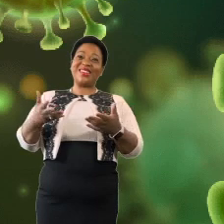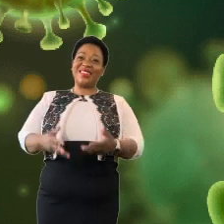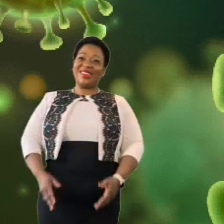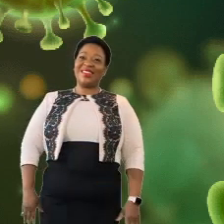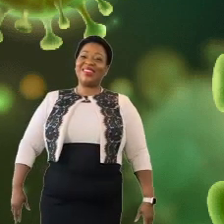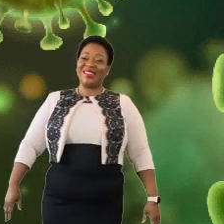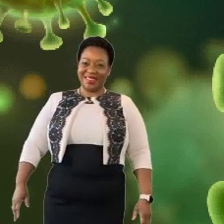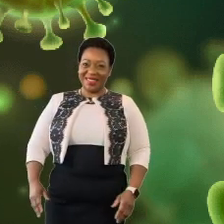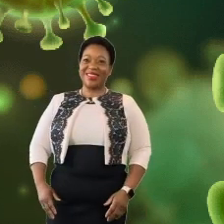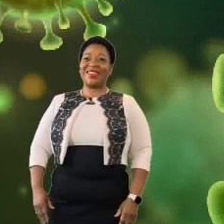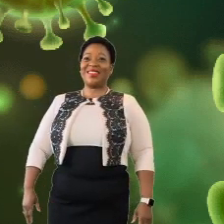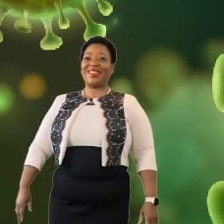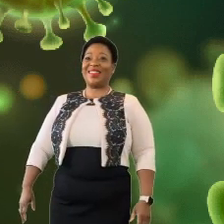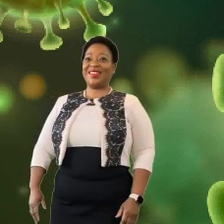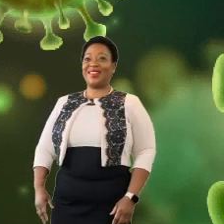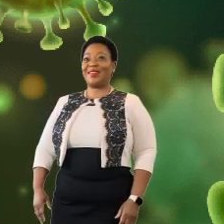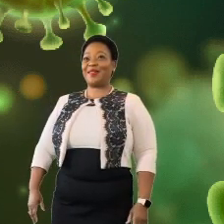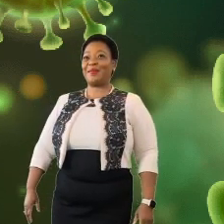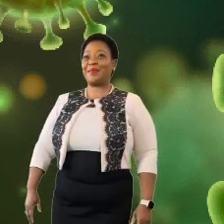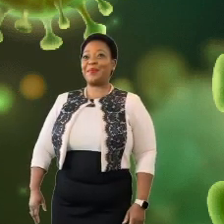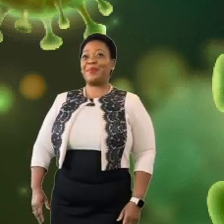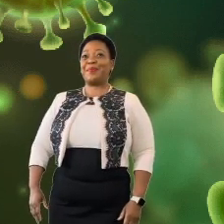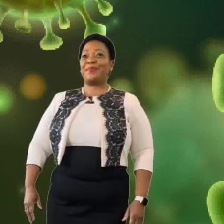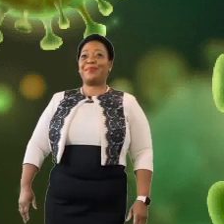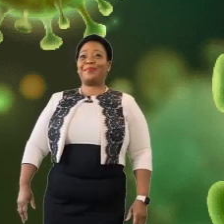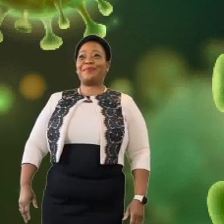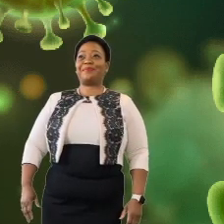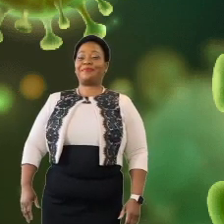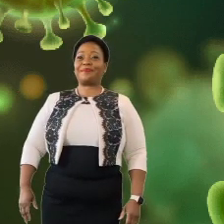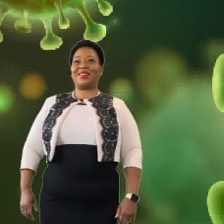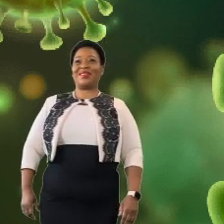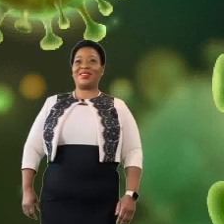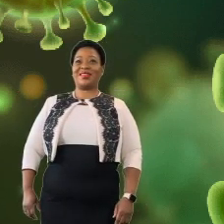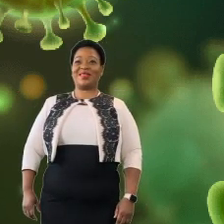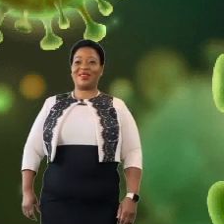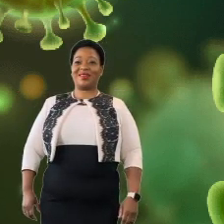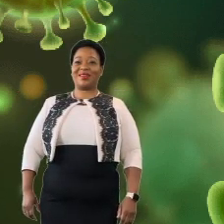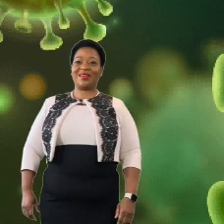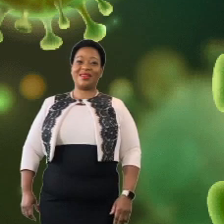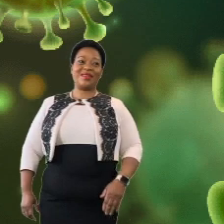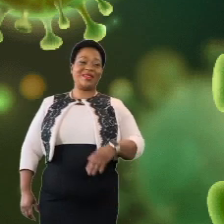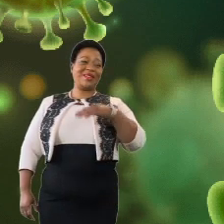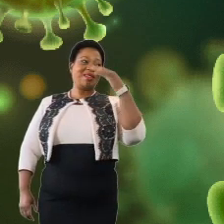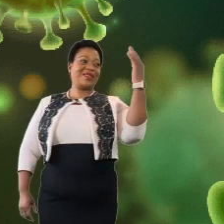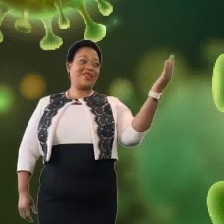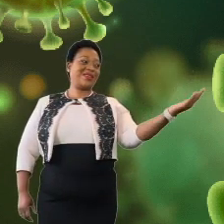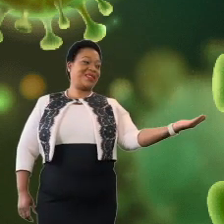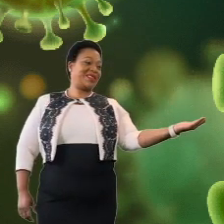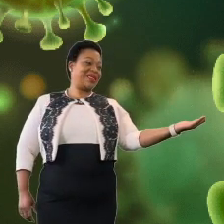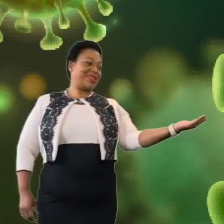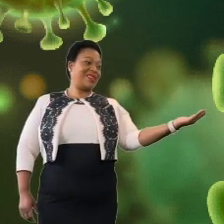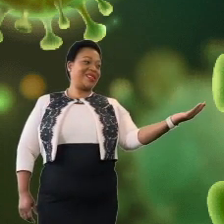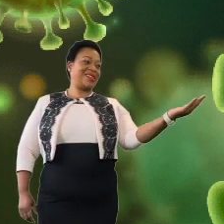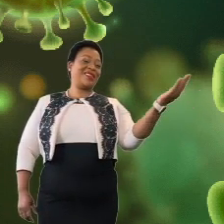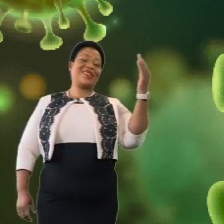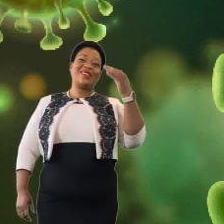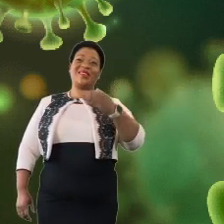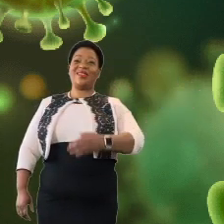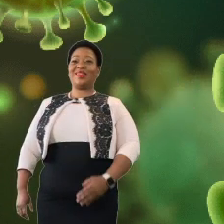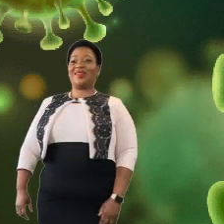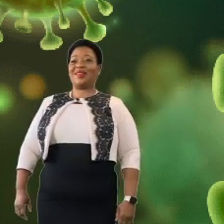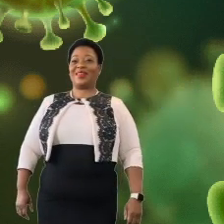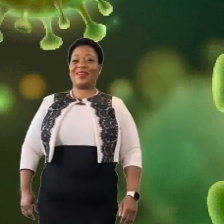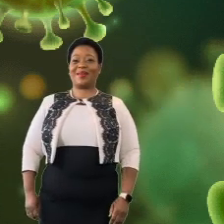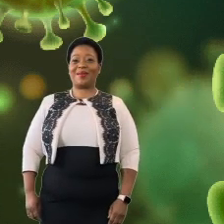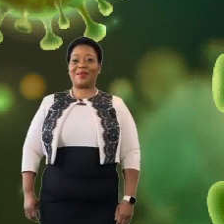we're also going to have to advise appropriate structures of the provincial executive of projects requiring high level of intervention. I'm not